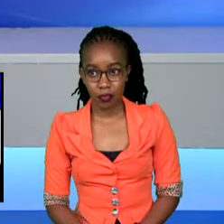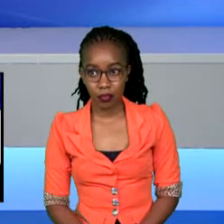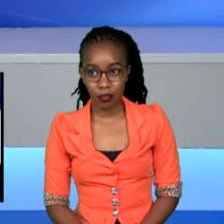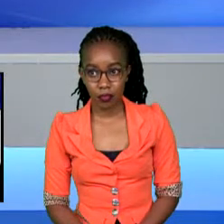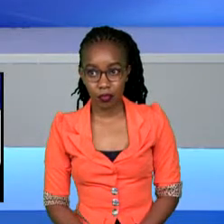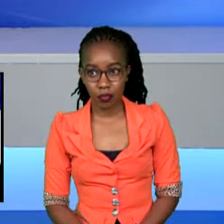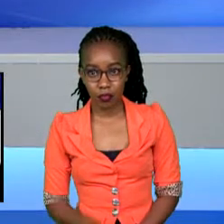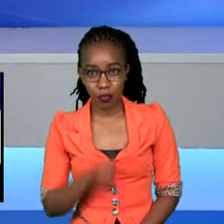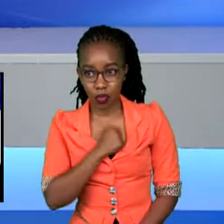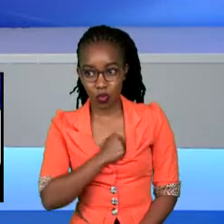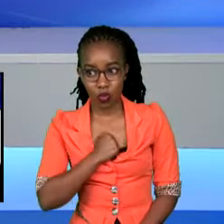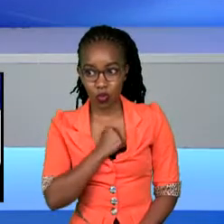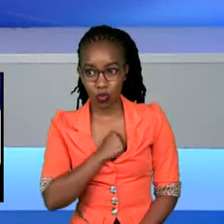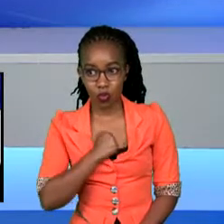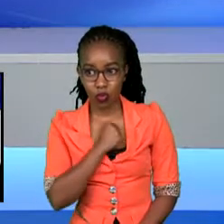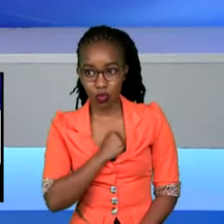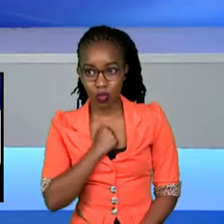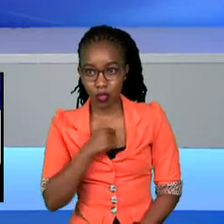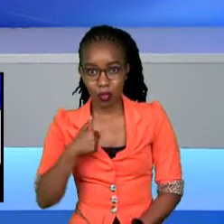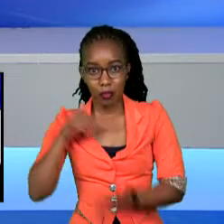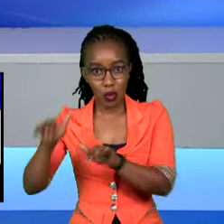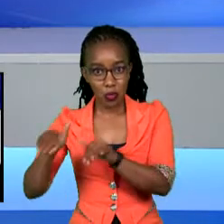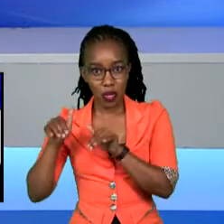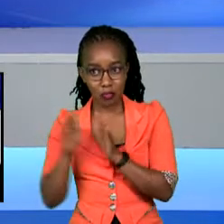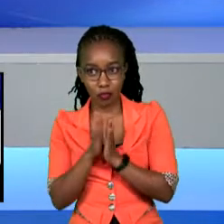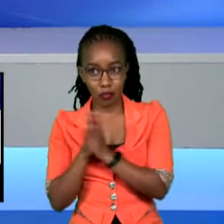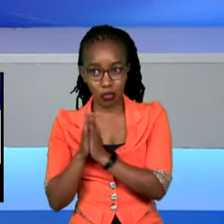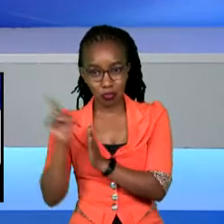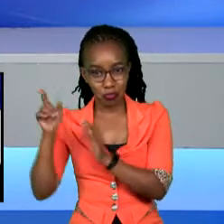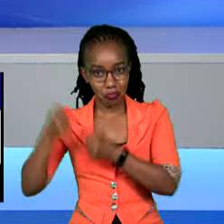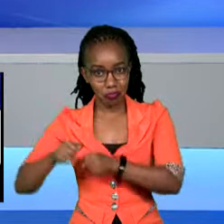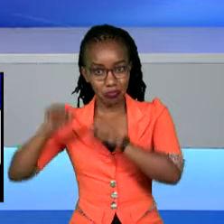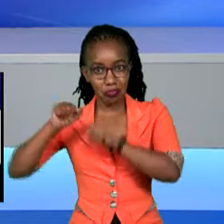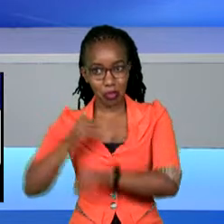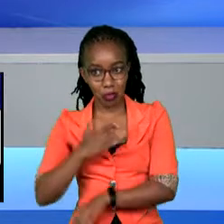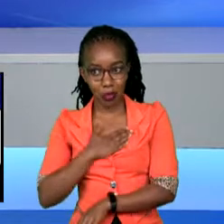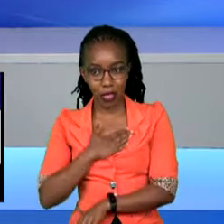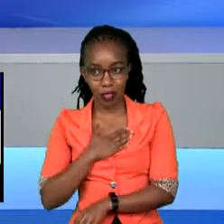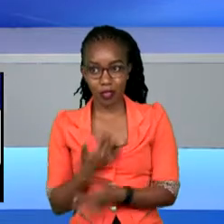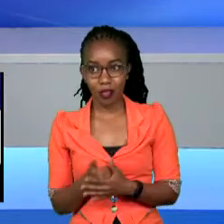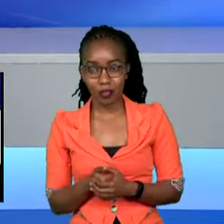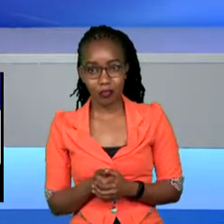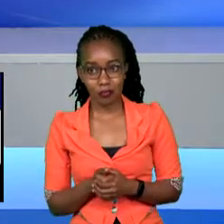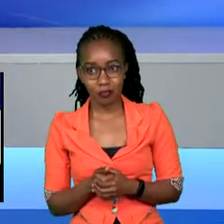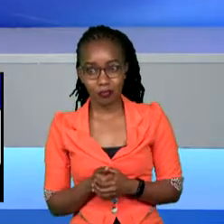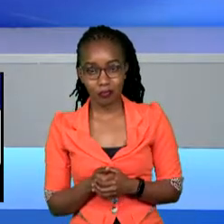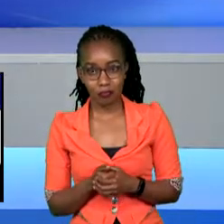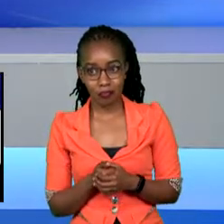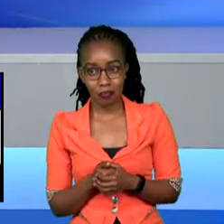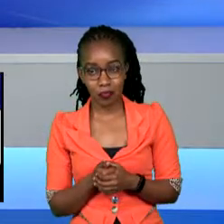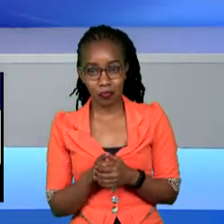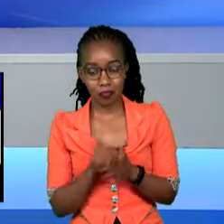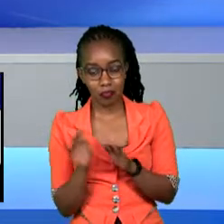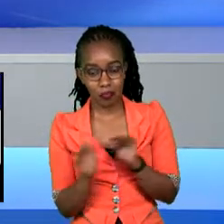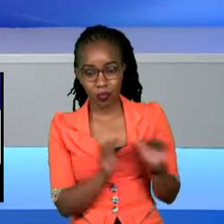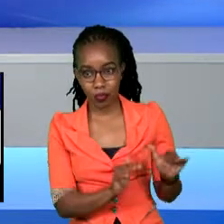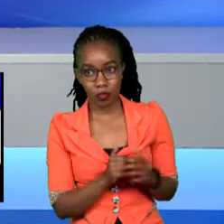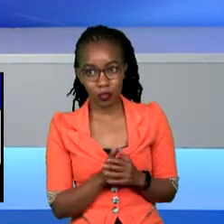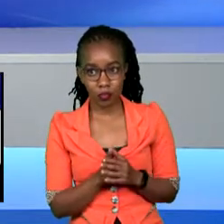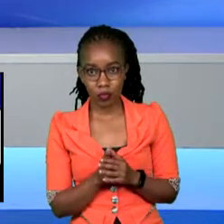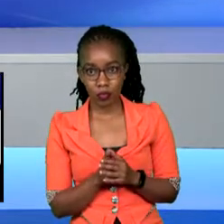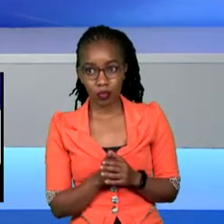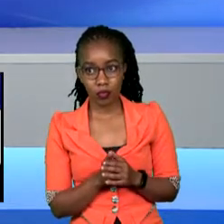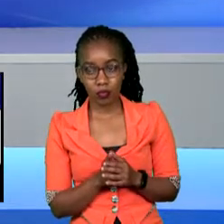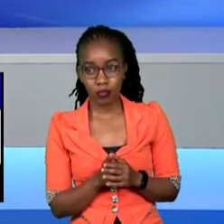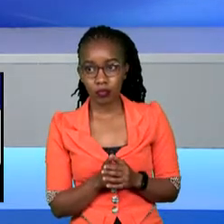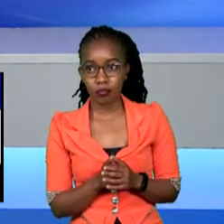I beg your apologies. And I was waiting for that story. That is my boss right there, Simaloida Jom. Okay, now we go to another story. I'll be bringing you that story